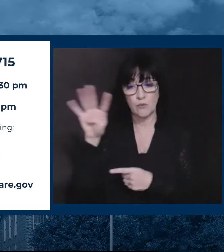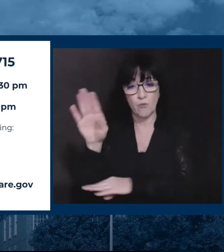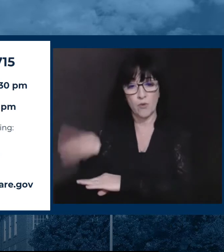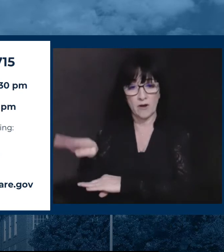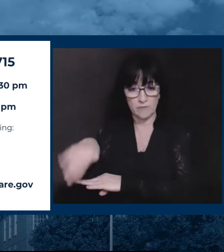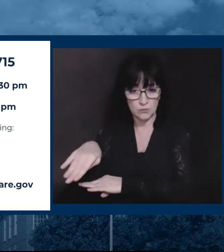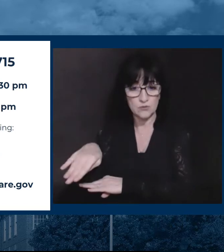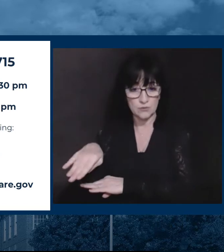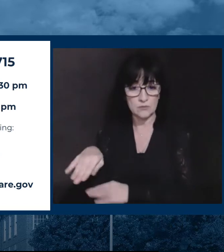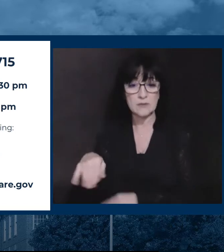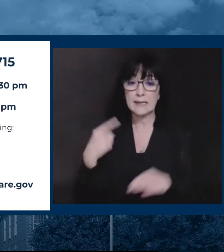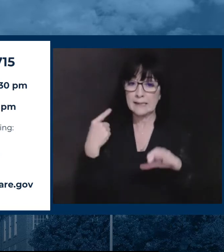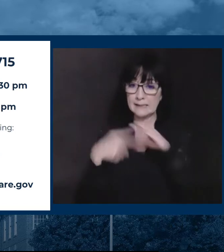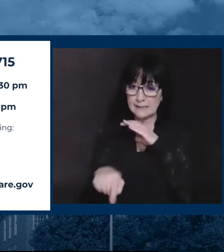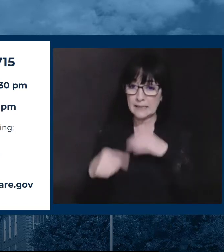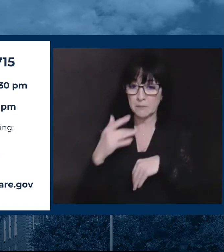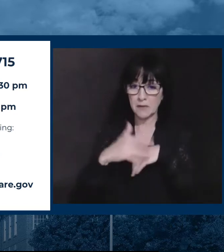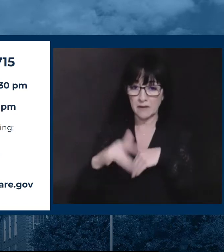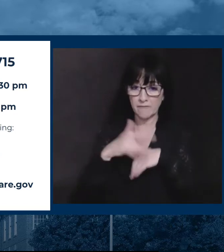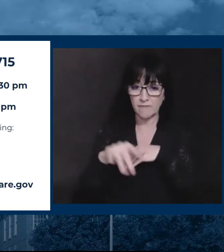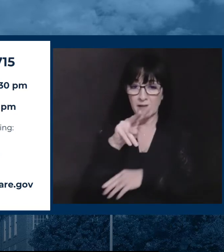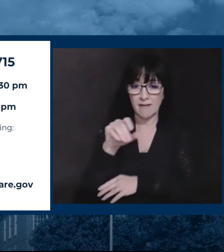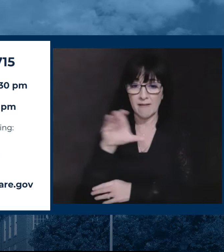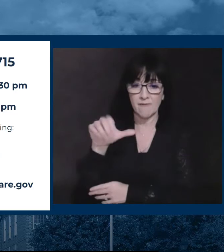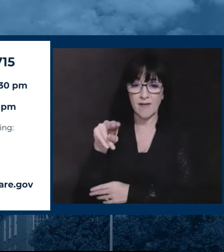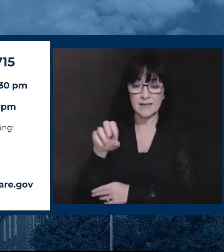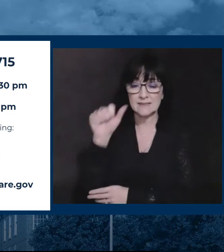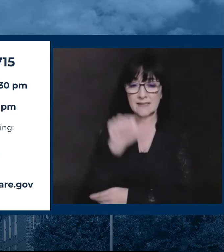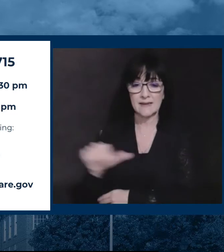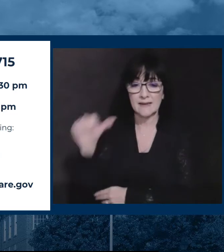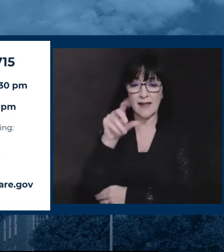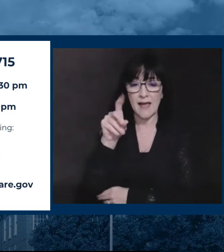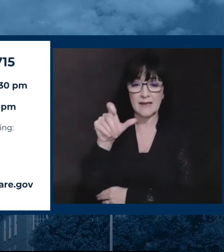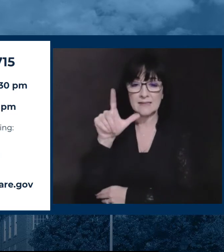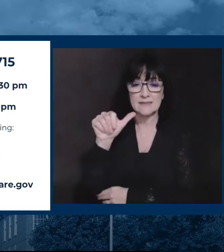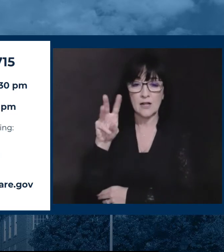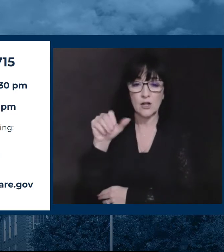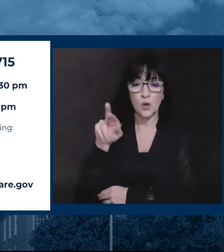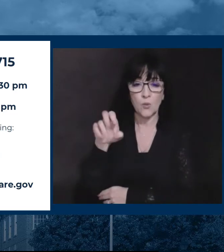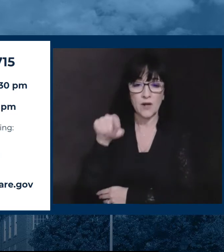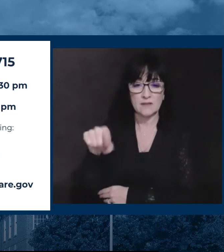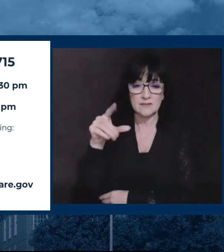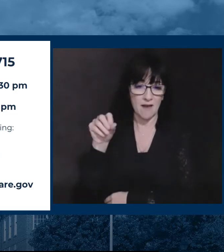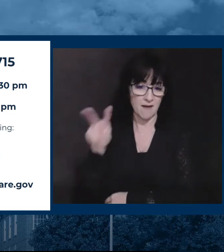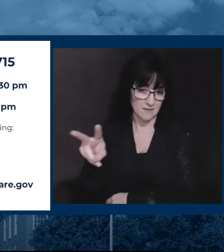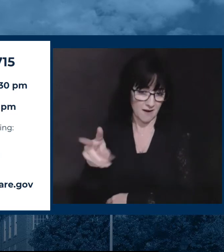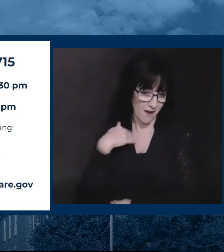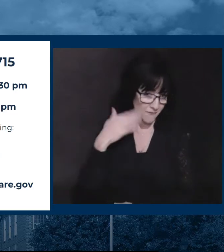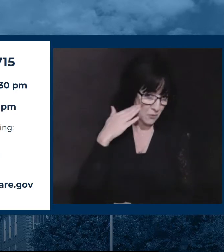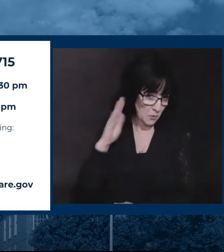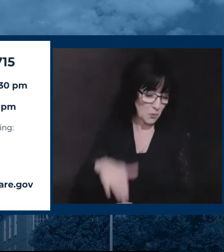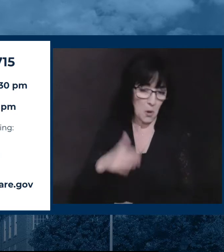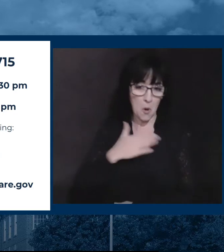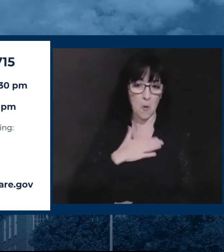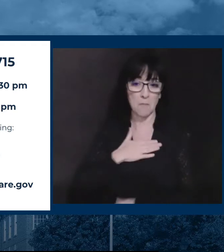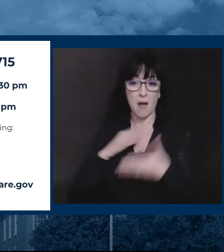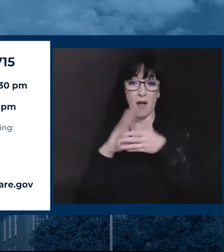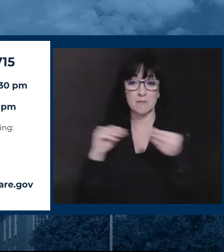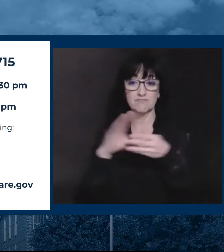address, vaccine@delaware.gov, for questions. And I know that was a lot, but with that, I'm going to hand it back to you,